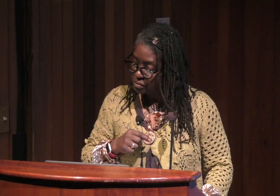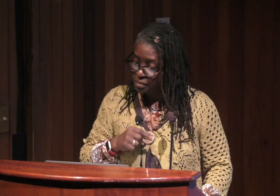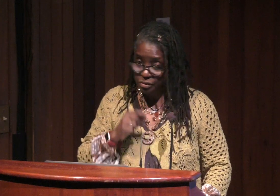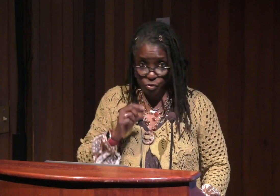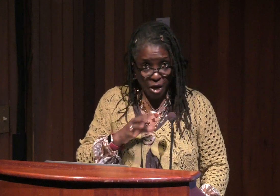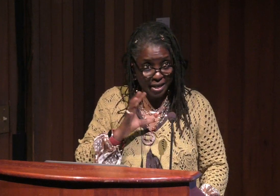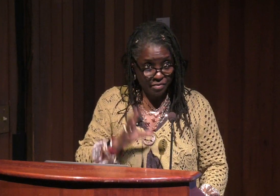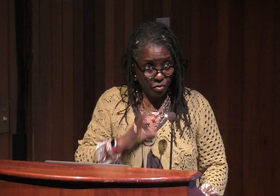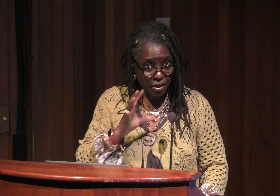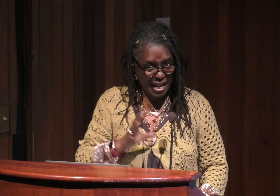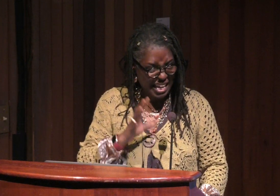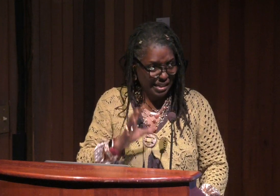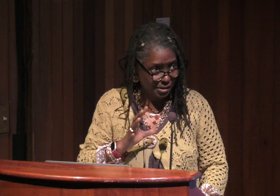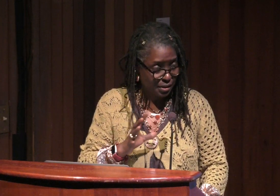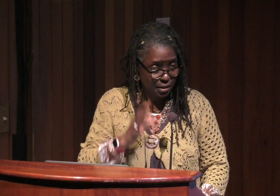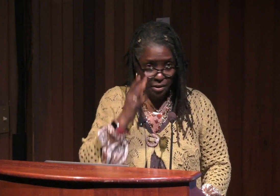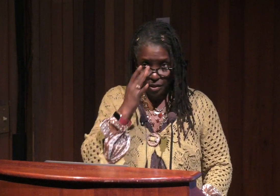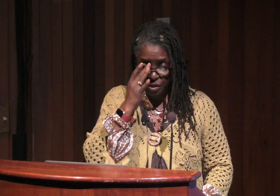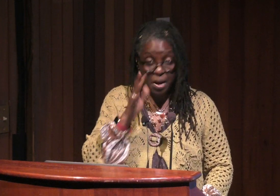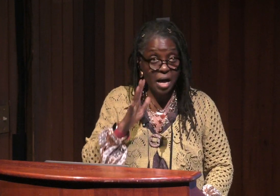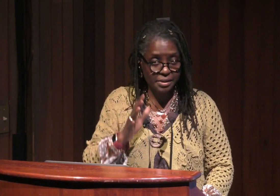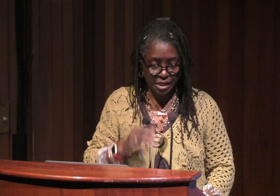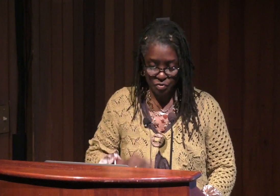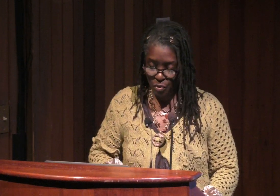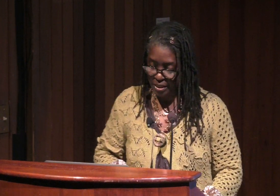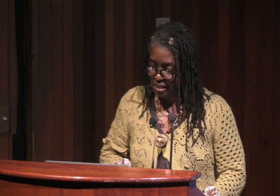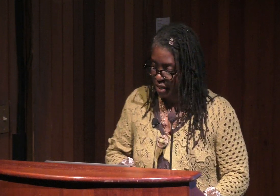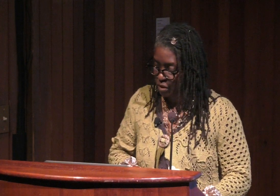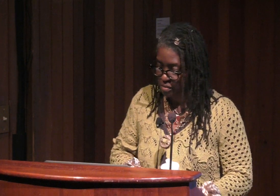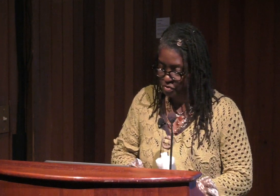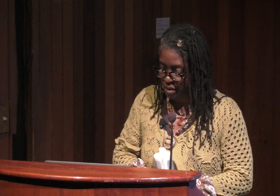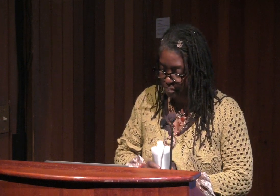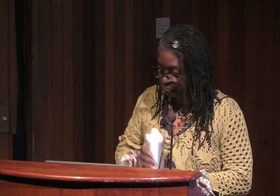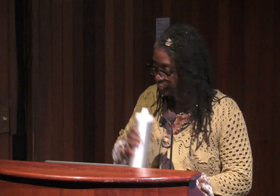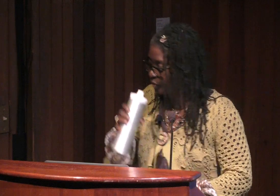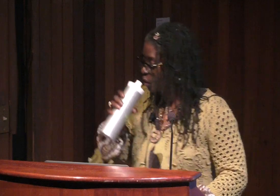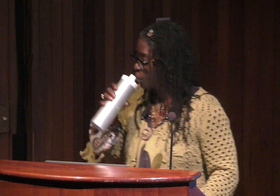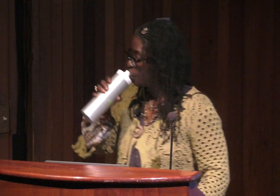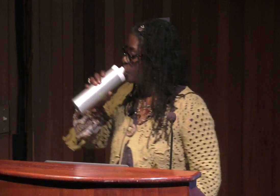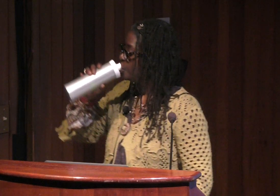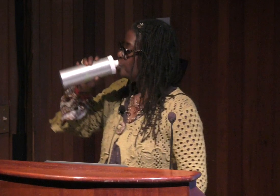want to try to give you a hint, you know, some context for where the title comes from.